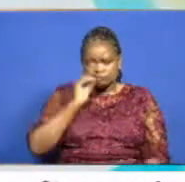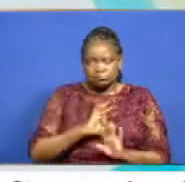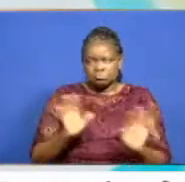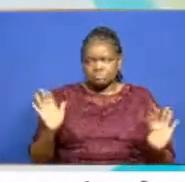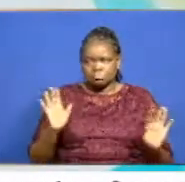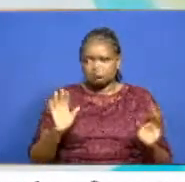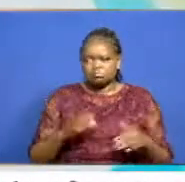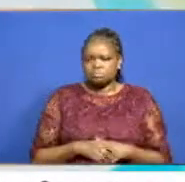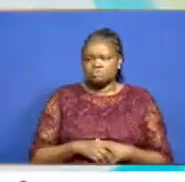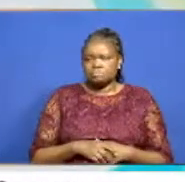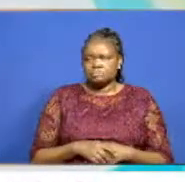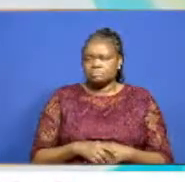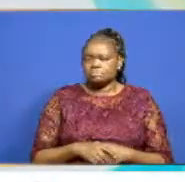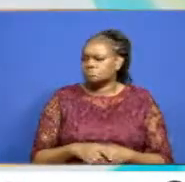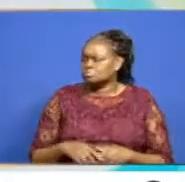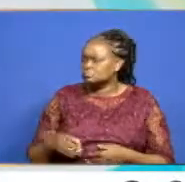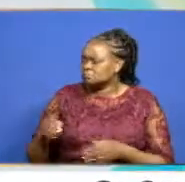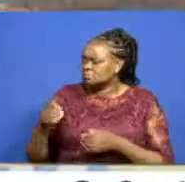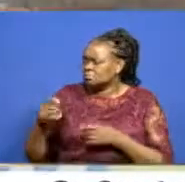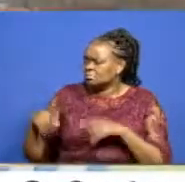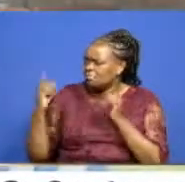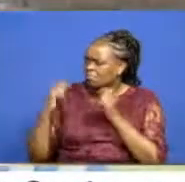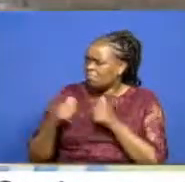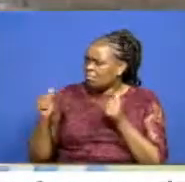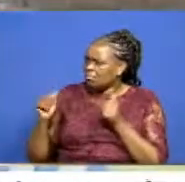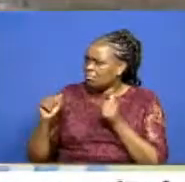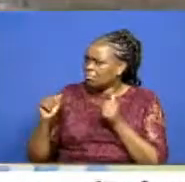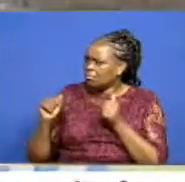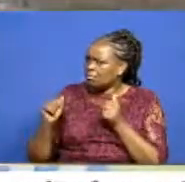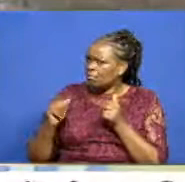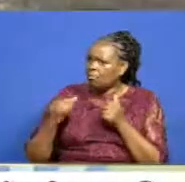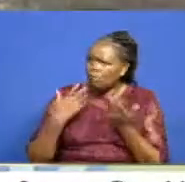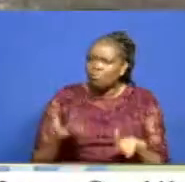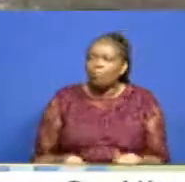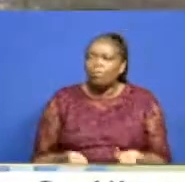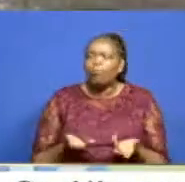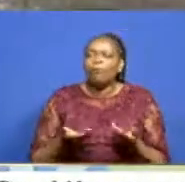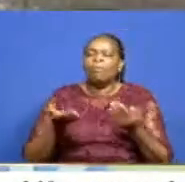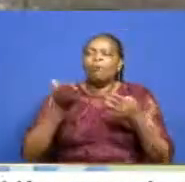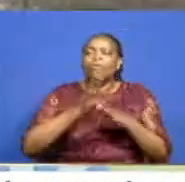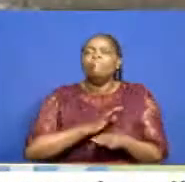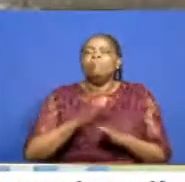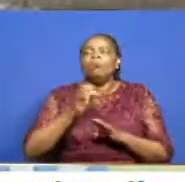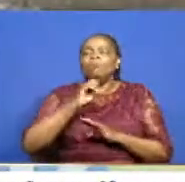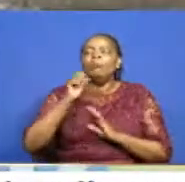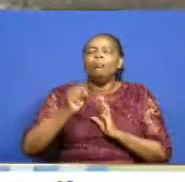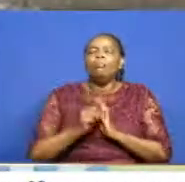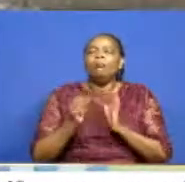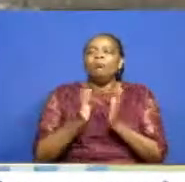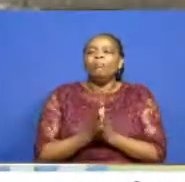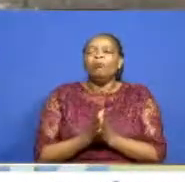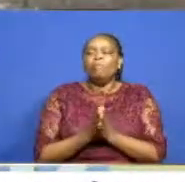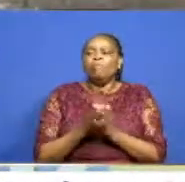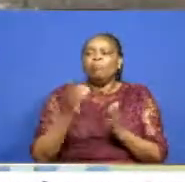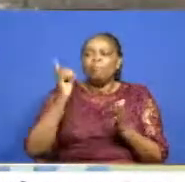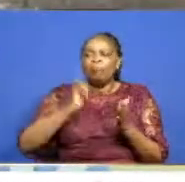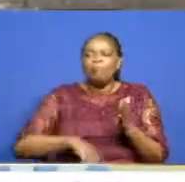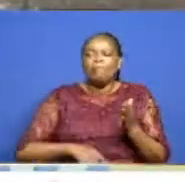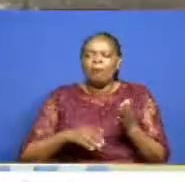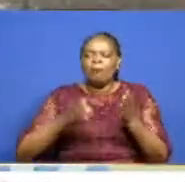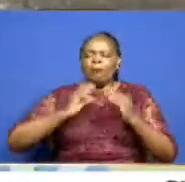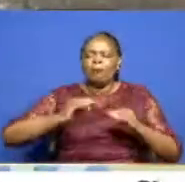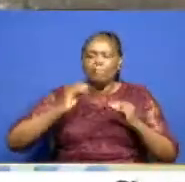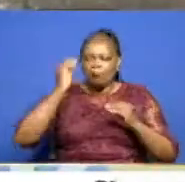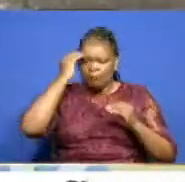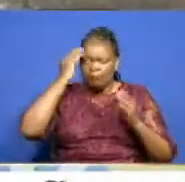point in time. Right. Has that worked in terms of even the coverage of the syllabus and the content that is being delivered to learners? Would you